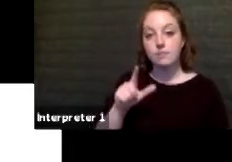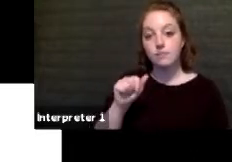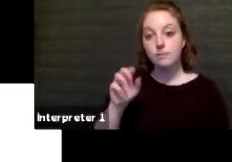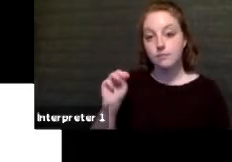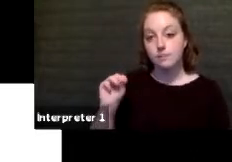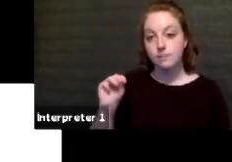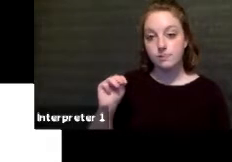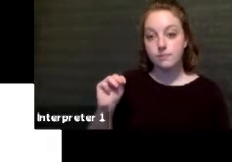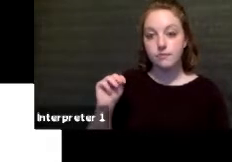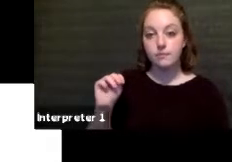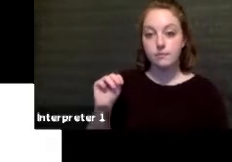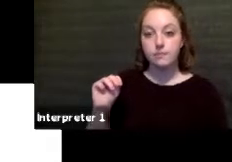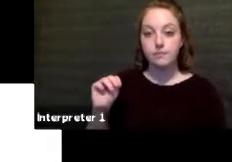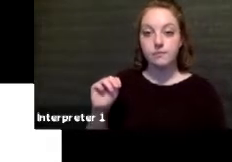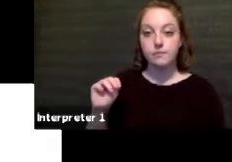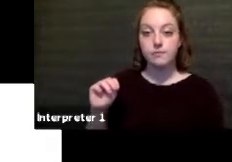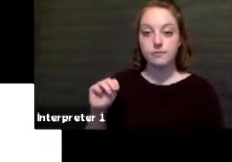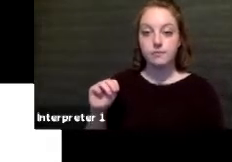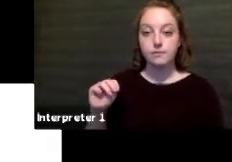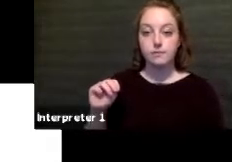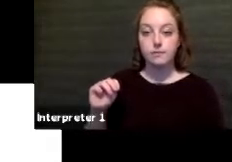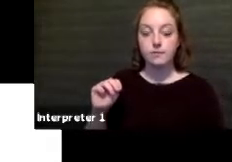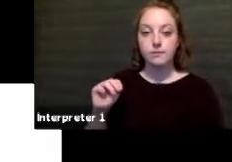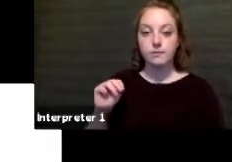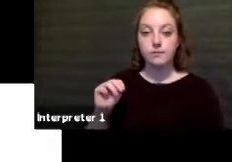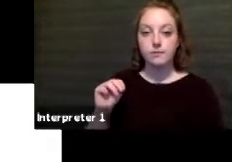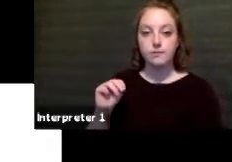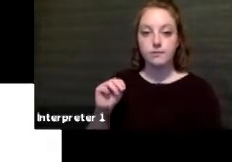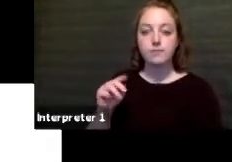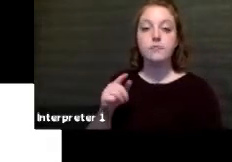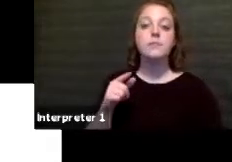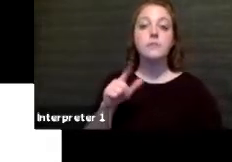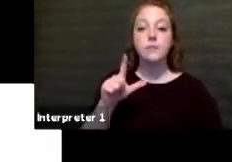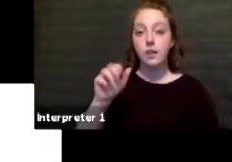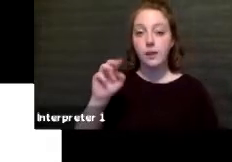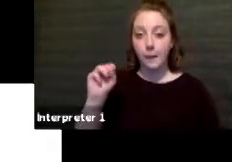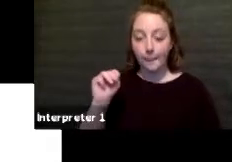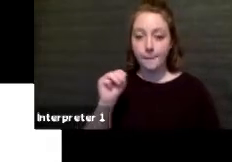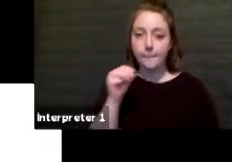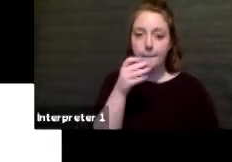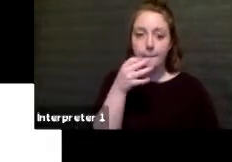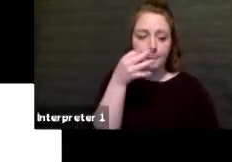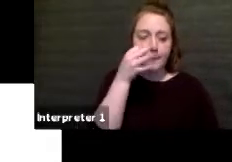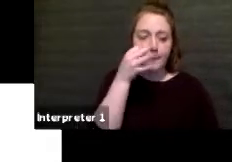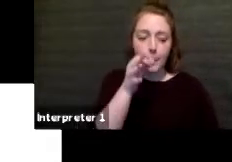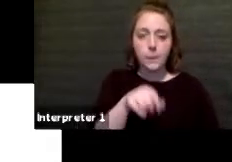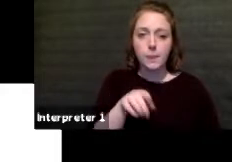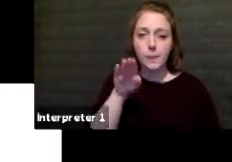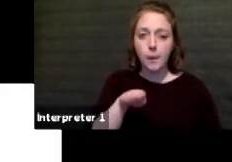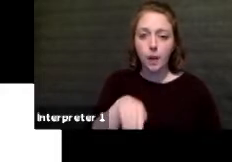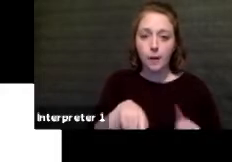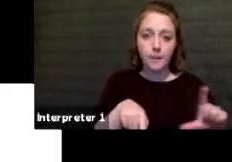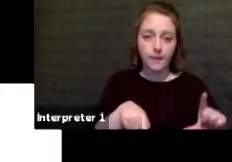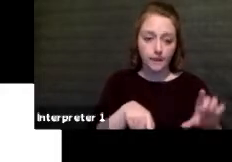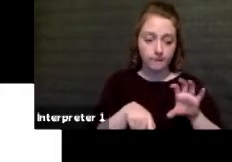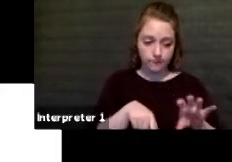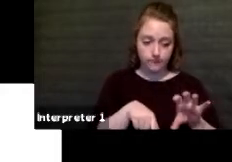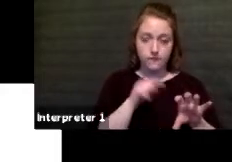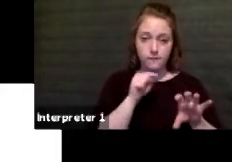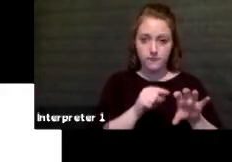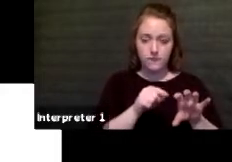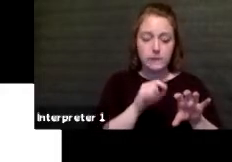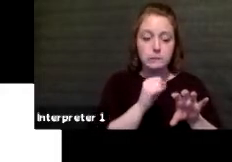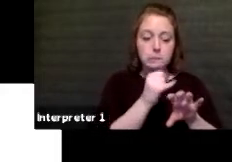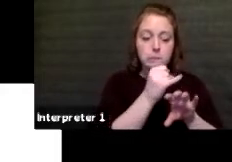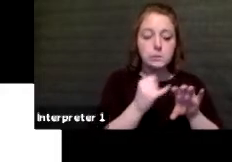the question was, is why is Lake Air Montessori not in the bottom left quadrant, and ultimately the condition of the facilities that, that we